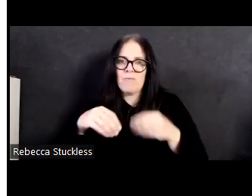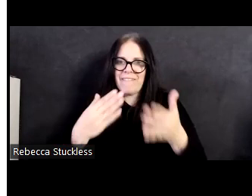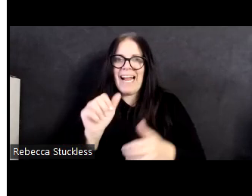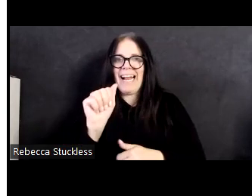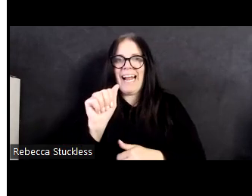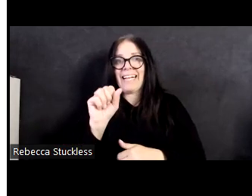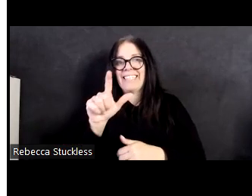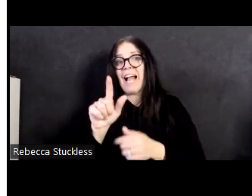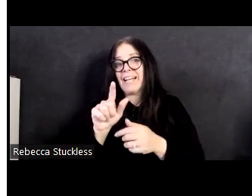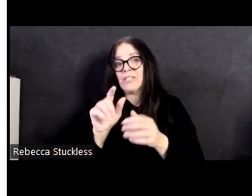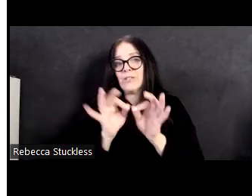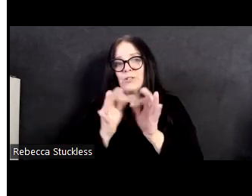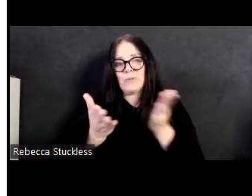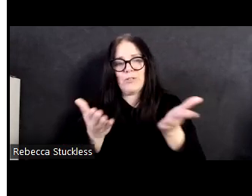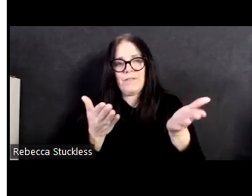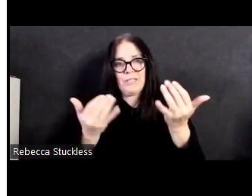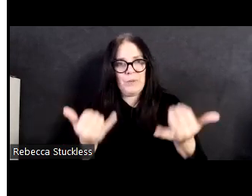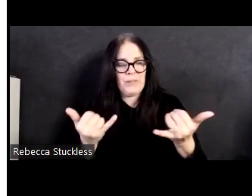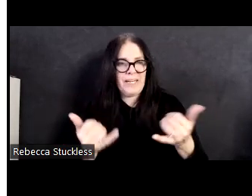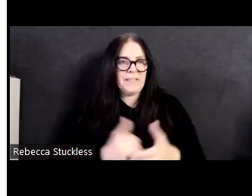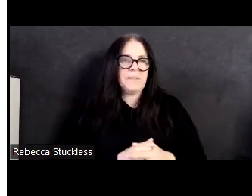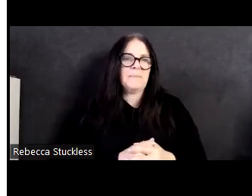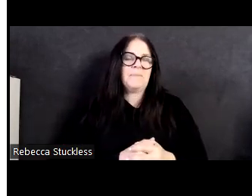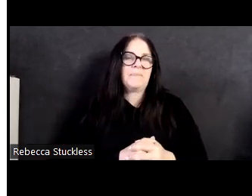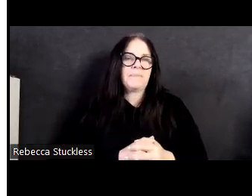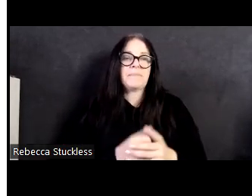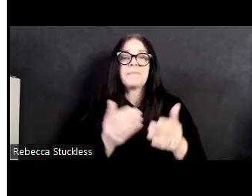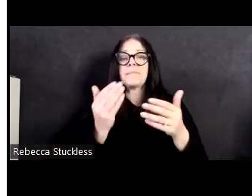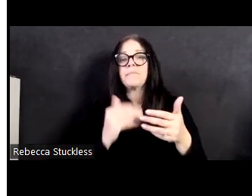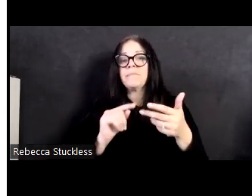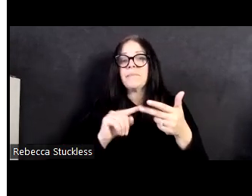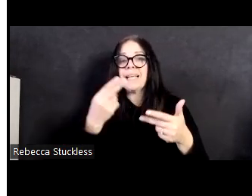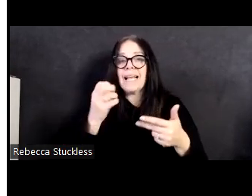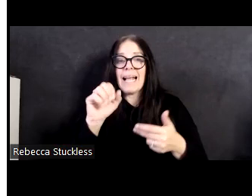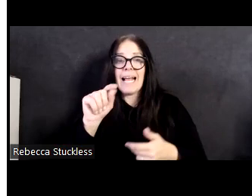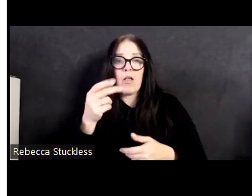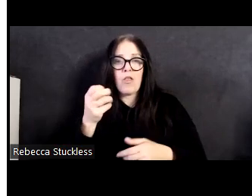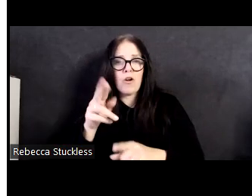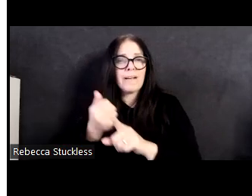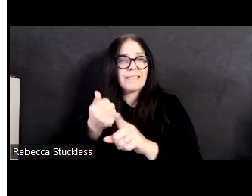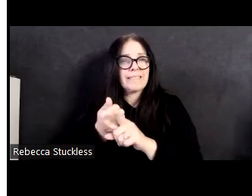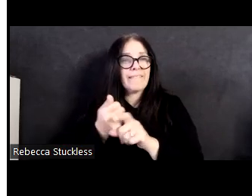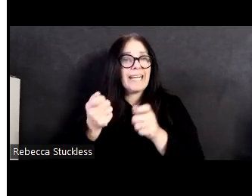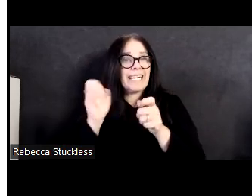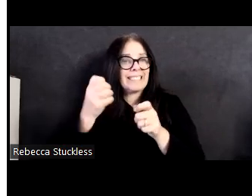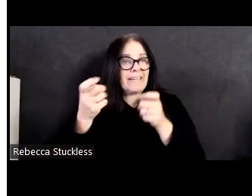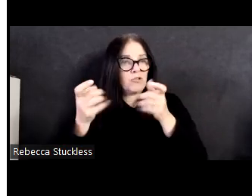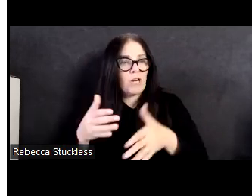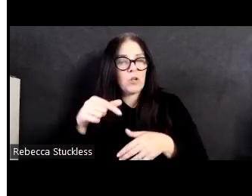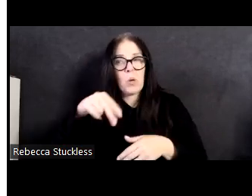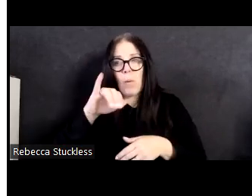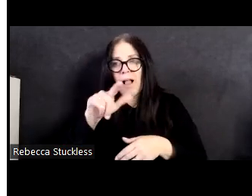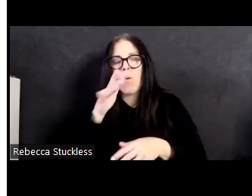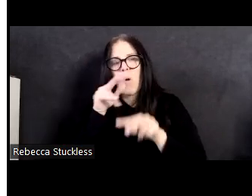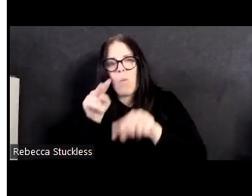ASL translation services today. Heather, who is the Executive Director of Quill and will be keeping an eye on the